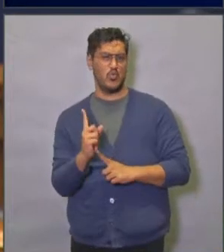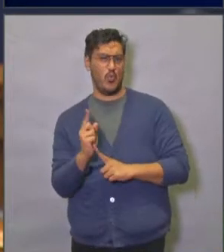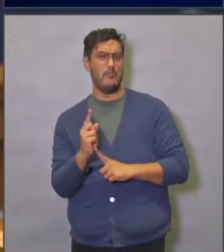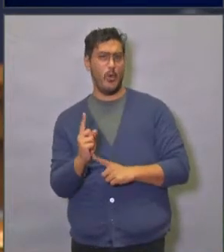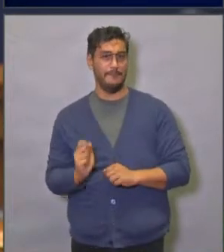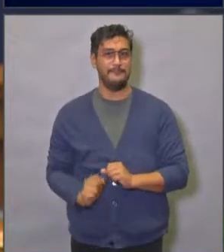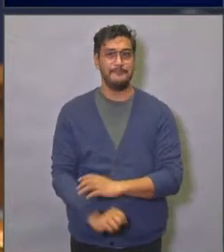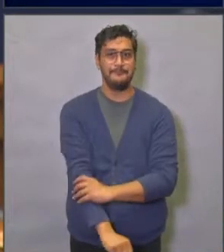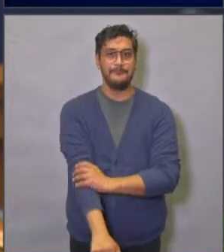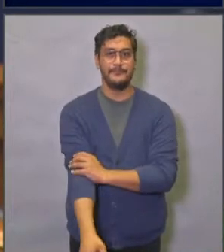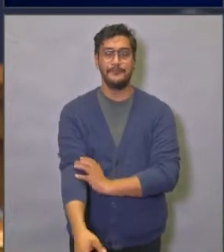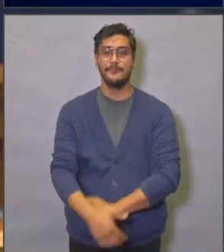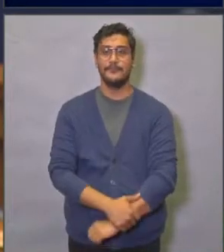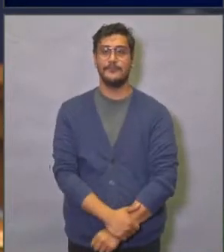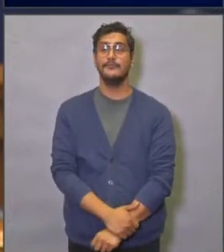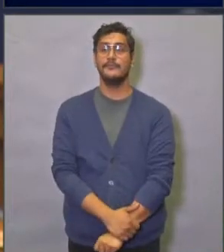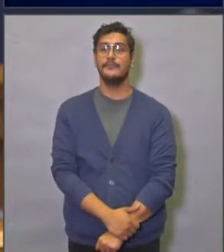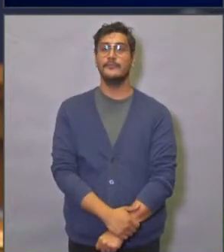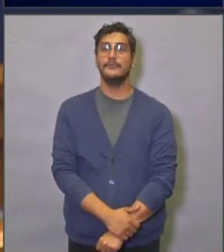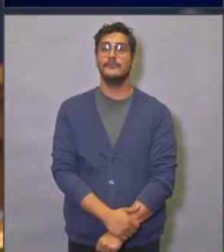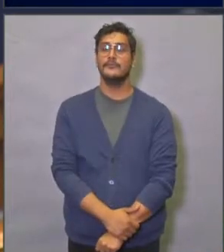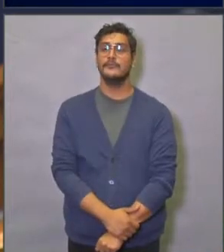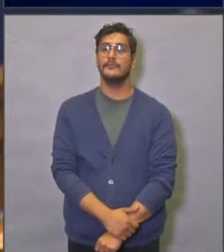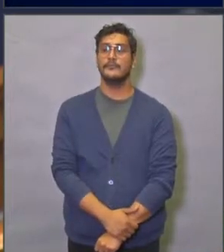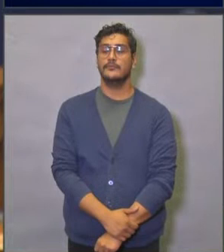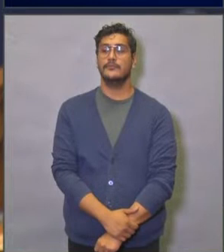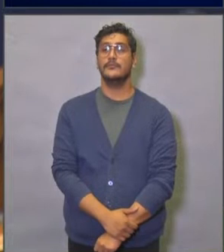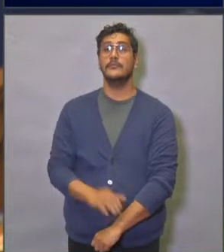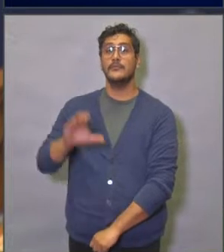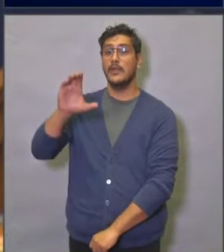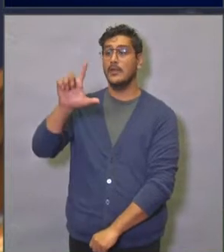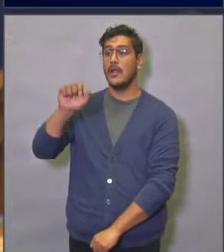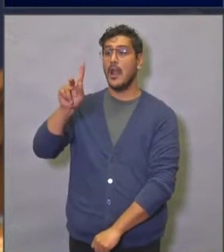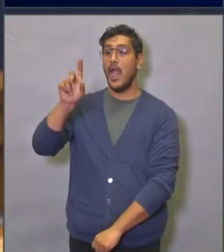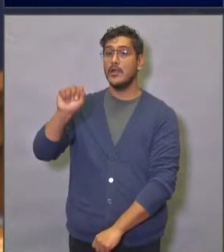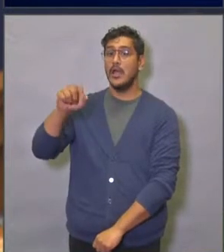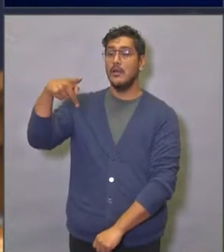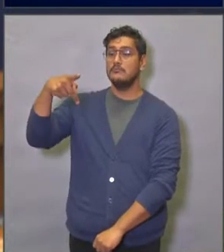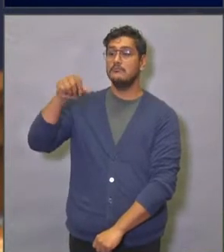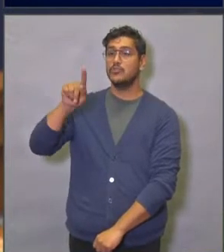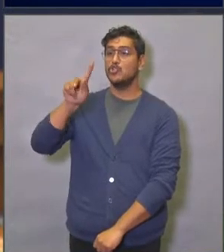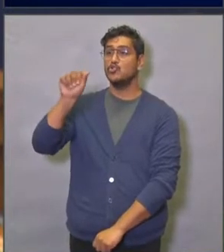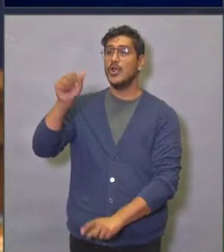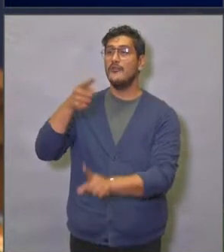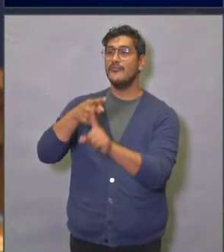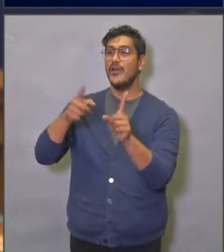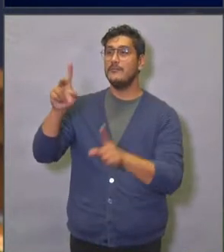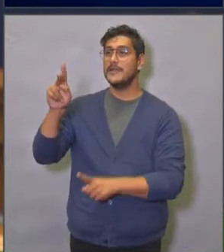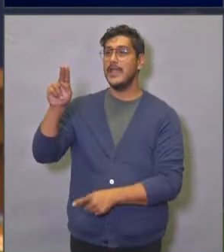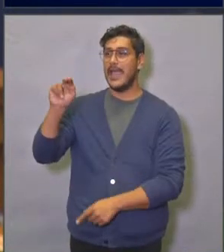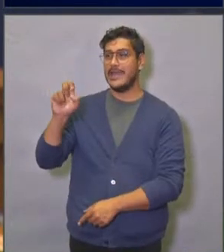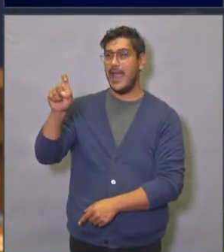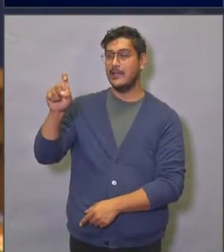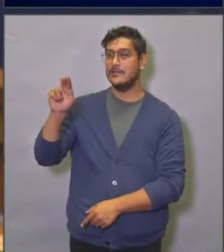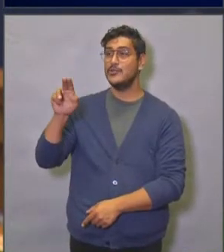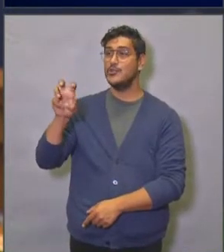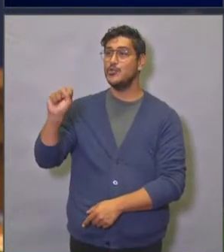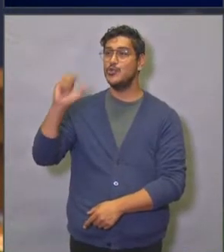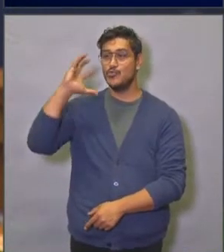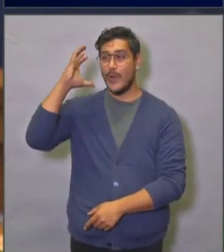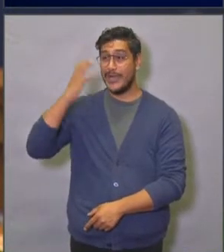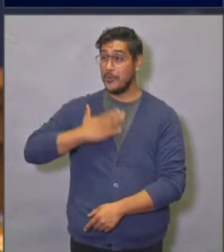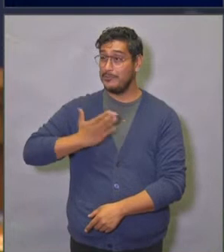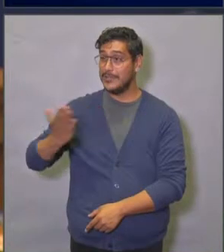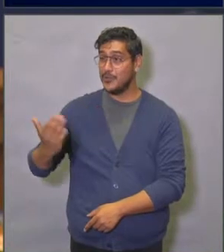question. Okay, the last one will come from Claudia Pasuda from KNX News Radio. Please go